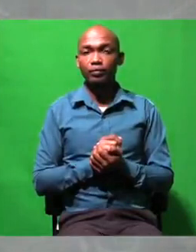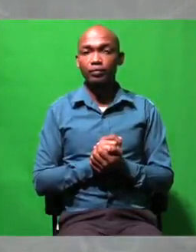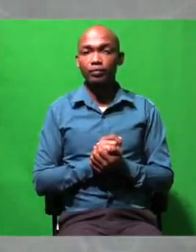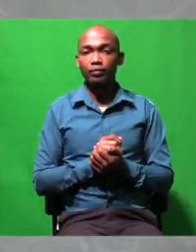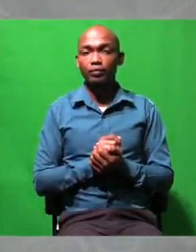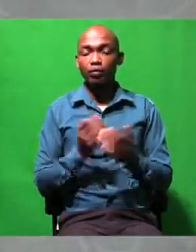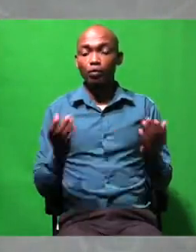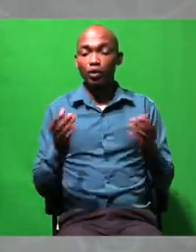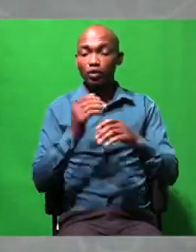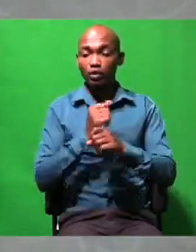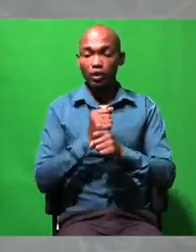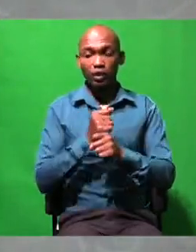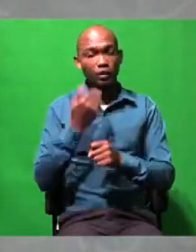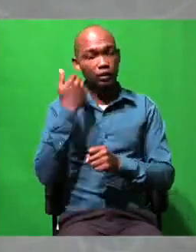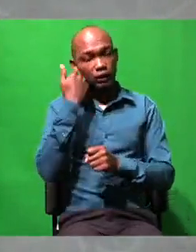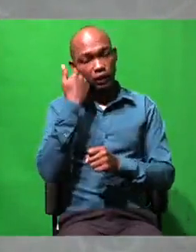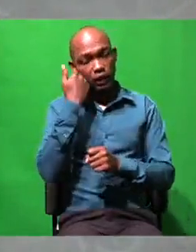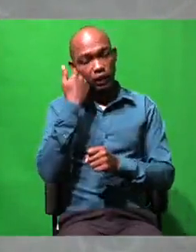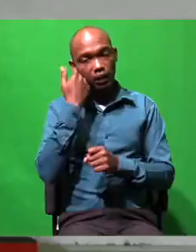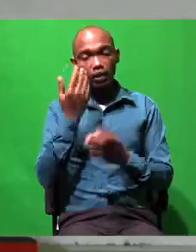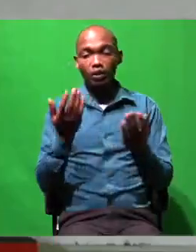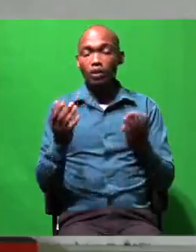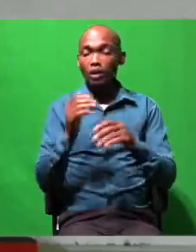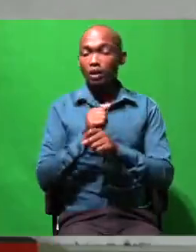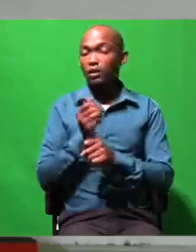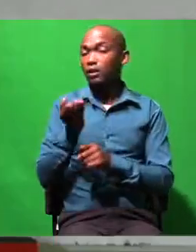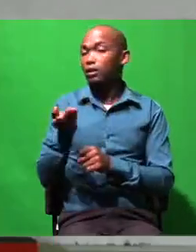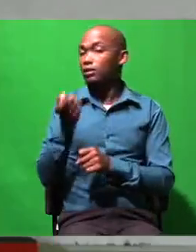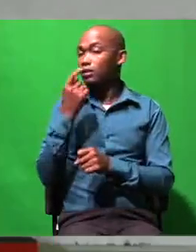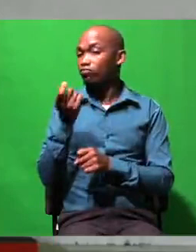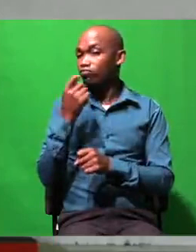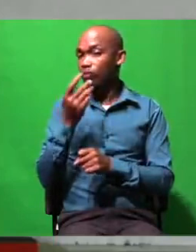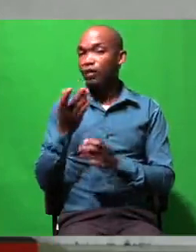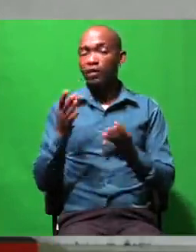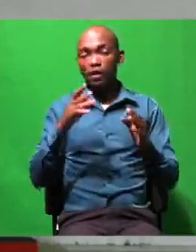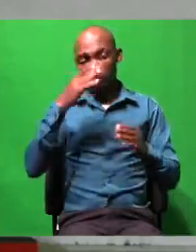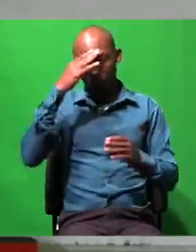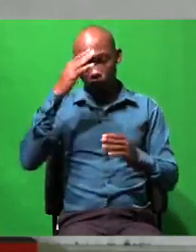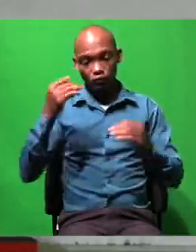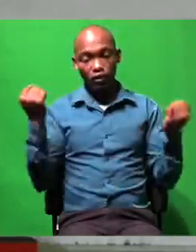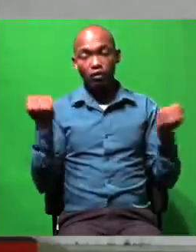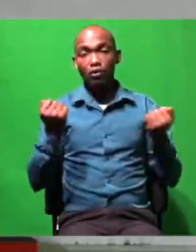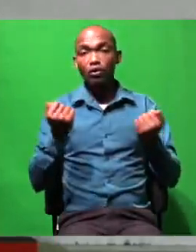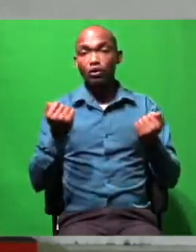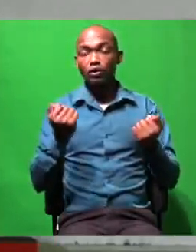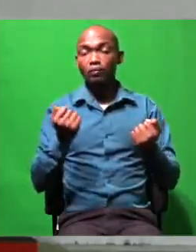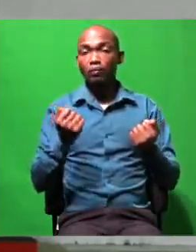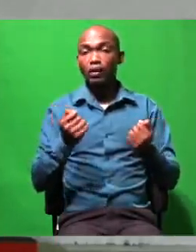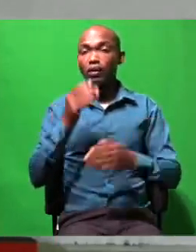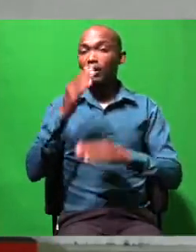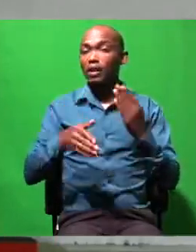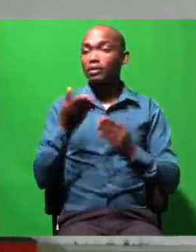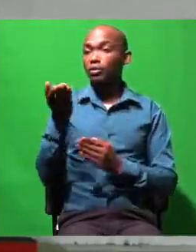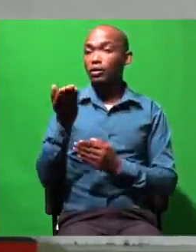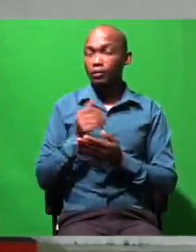So when you get sick, we used to eat them in order to feel better. So they are medicine. And the last